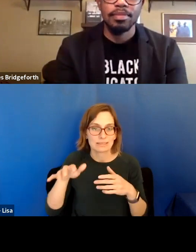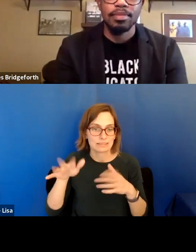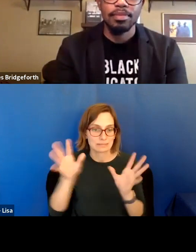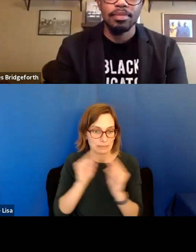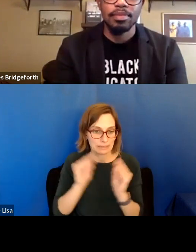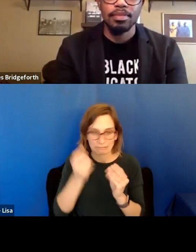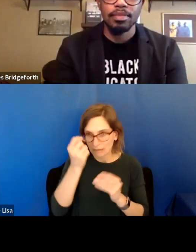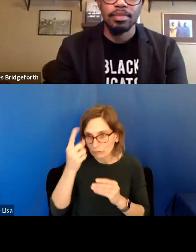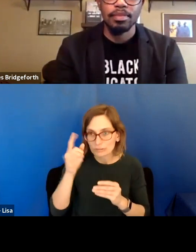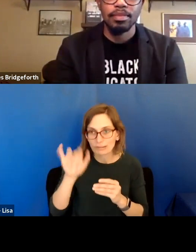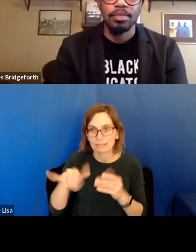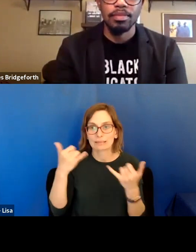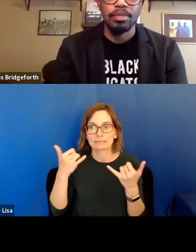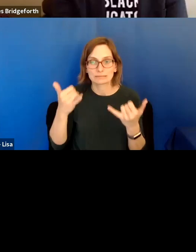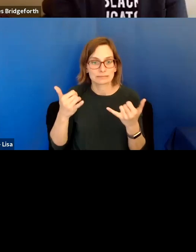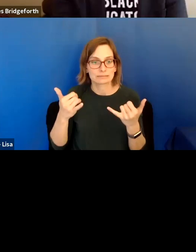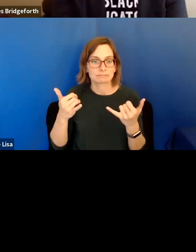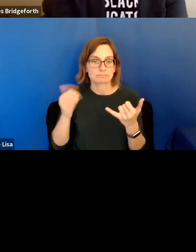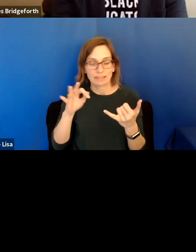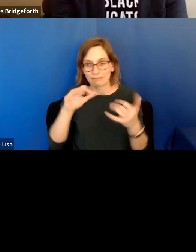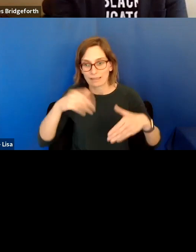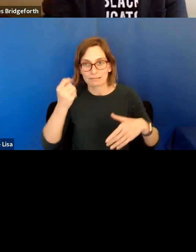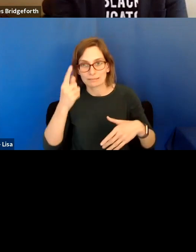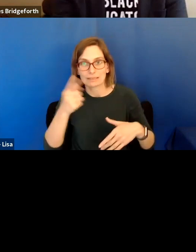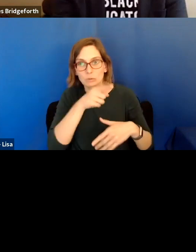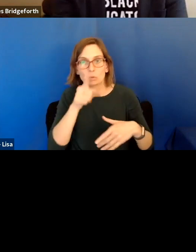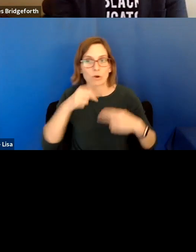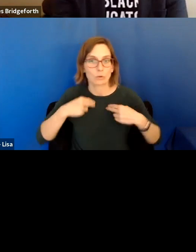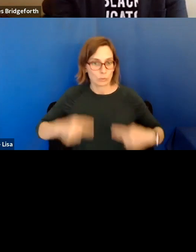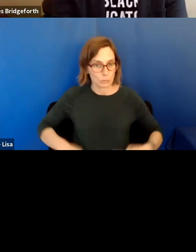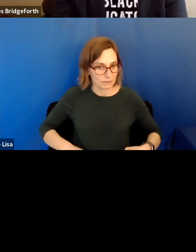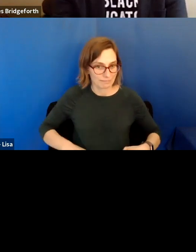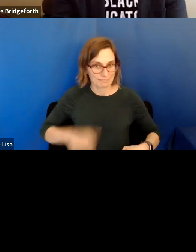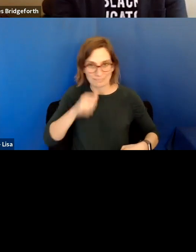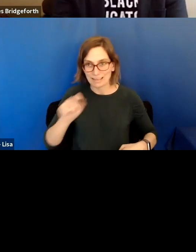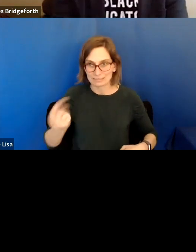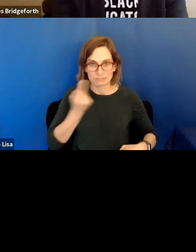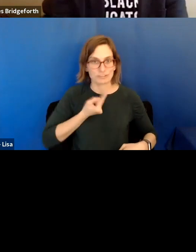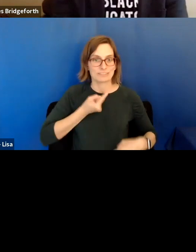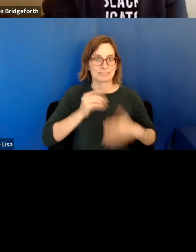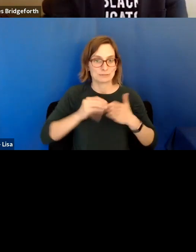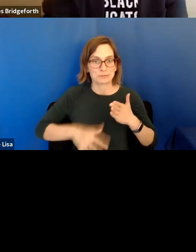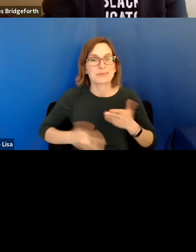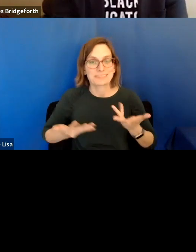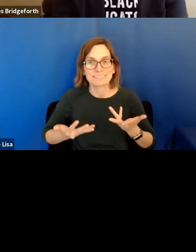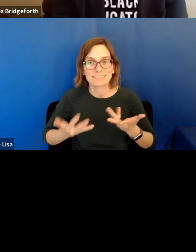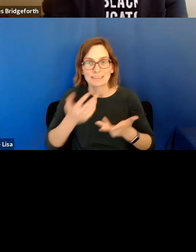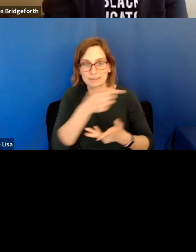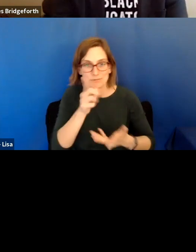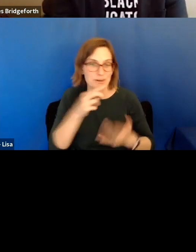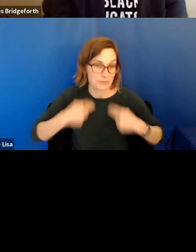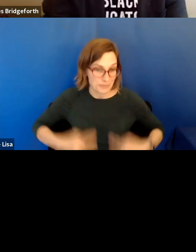that now, if they hadn't understood already, that you're a human being. You're not just a student. You are a human